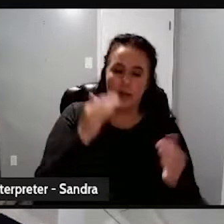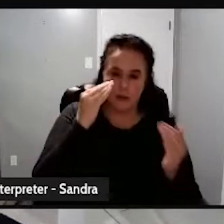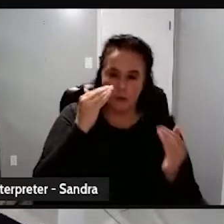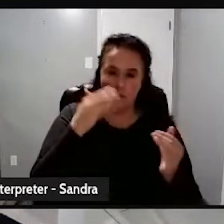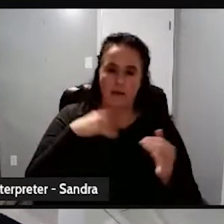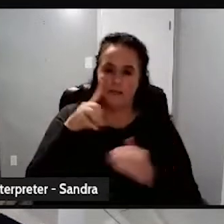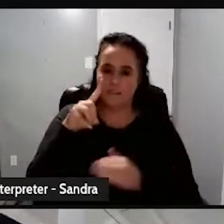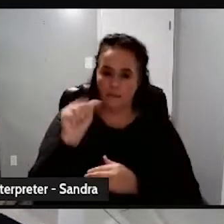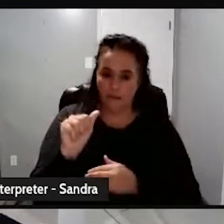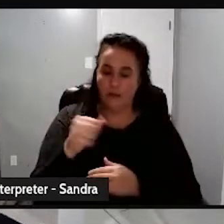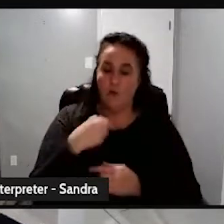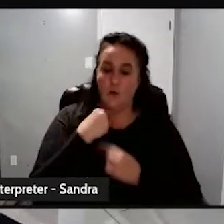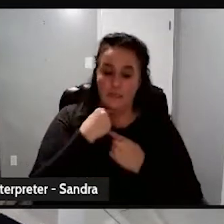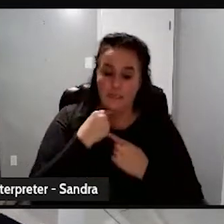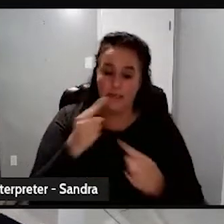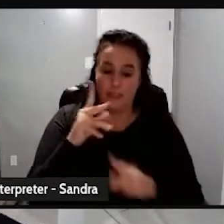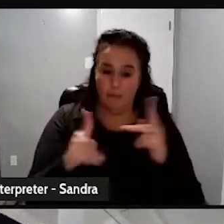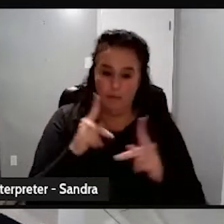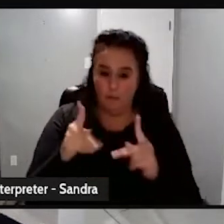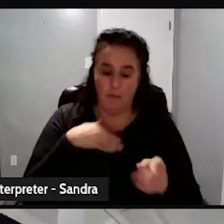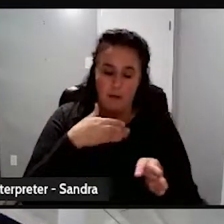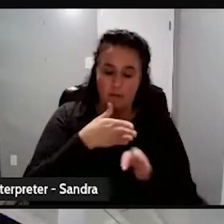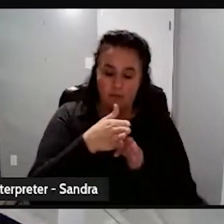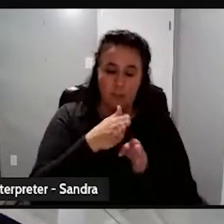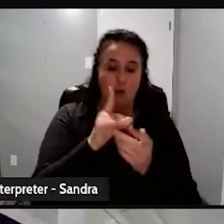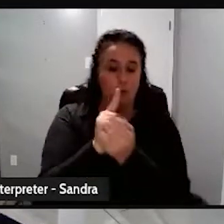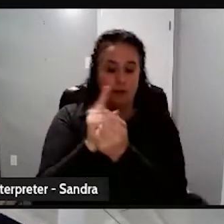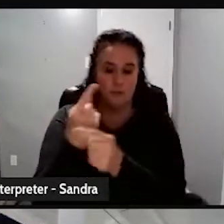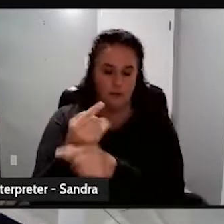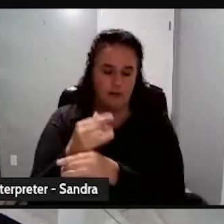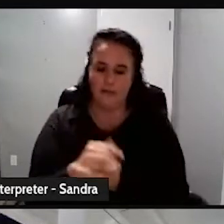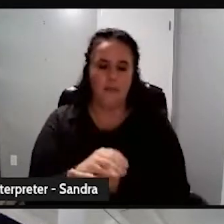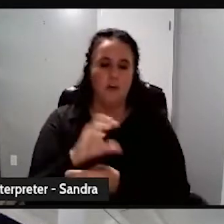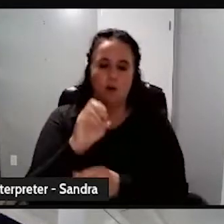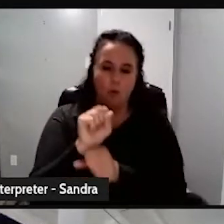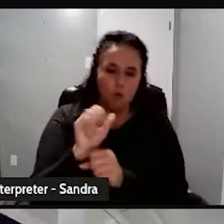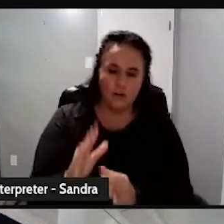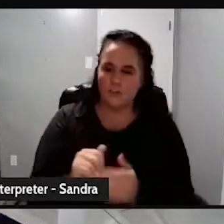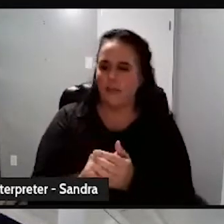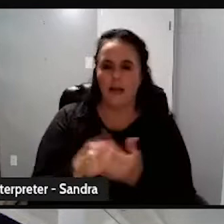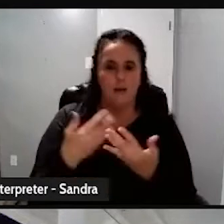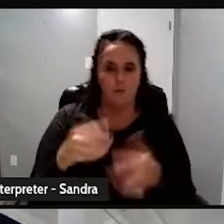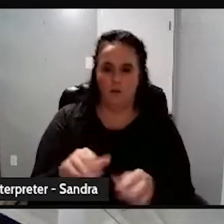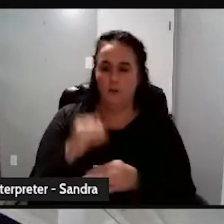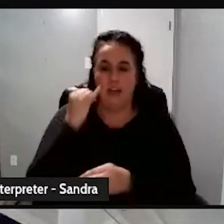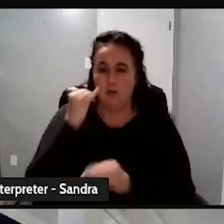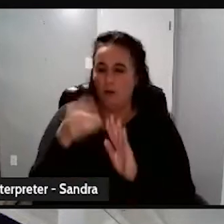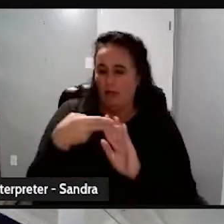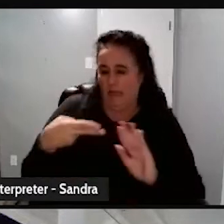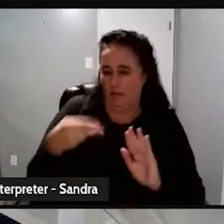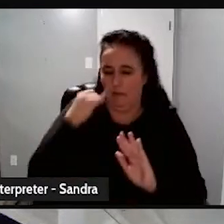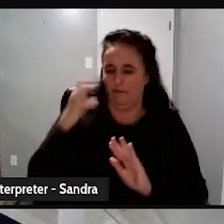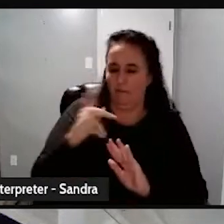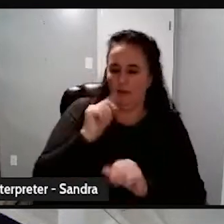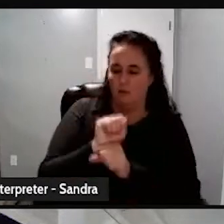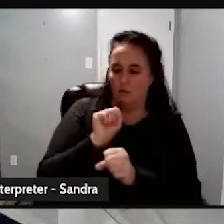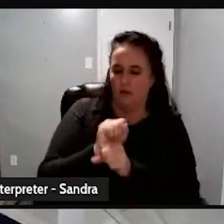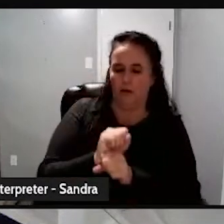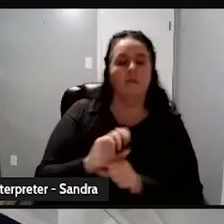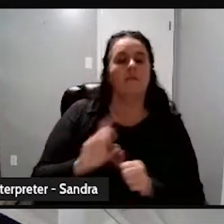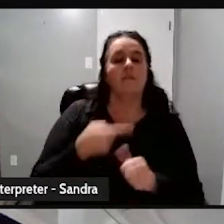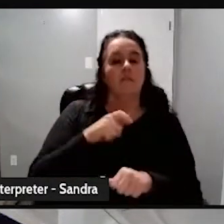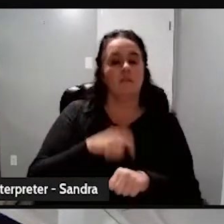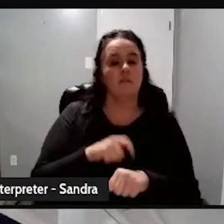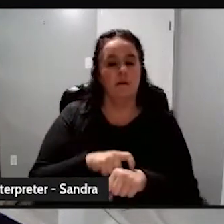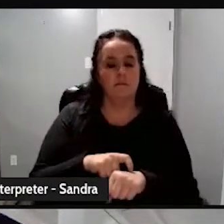disability to my professional peers because I didn't want to be ostracized should I return to work, for the first time, and